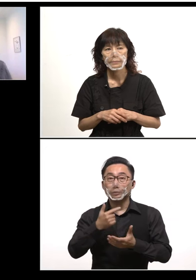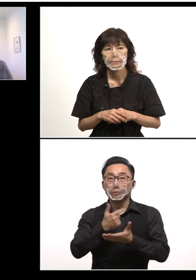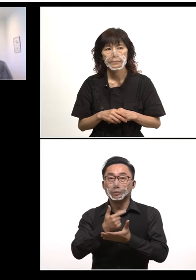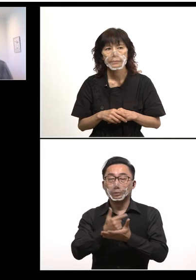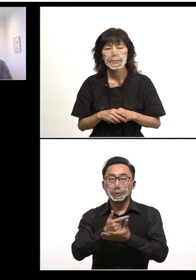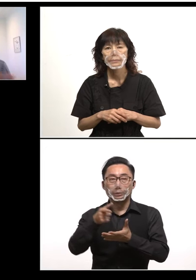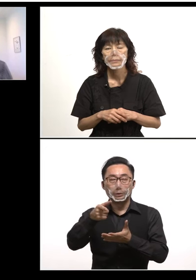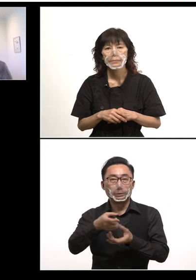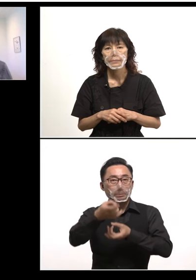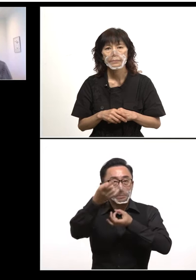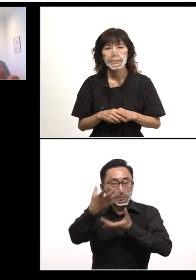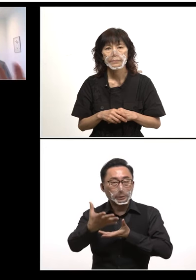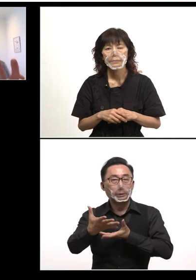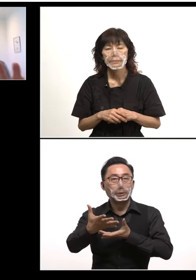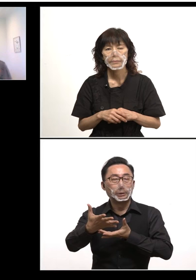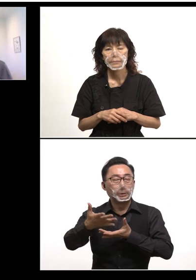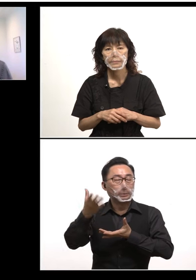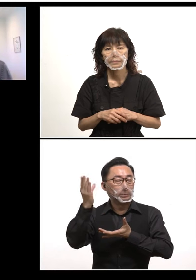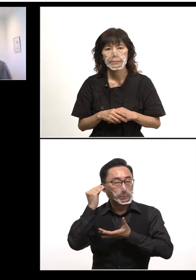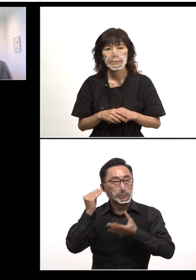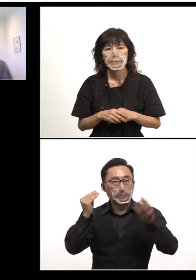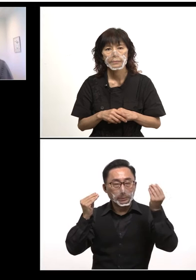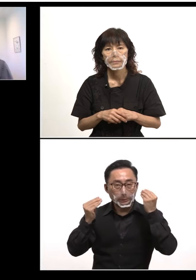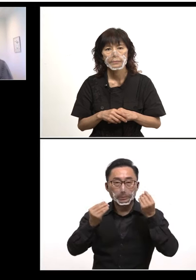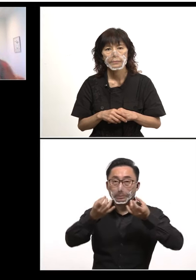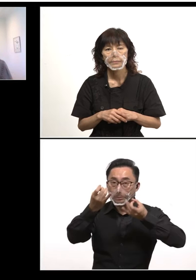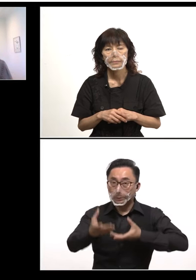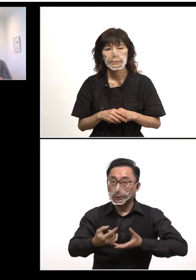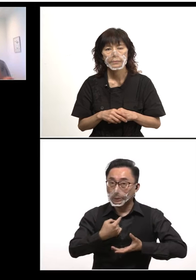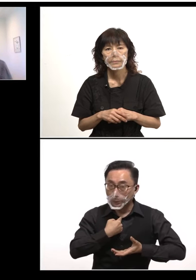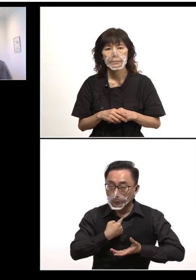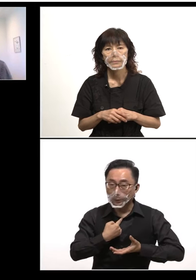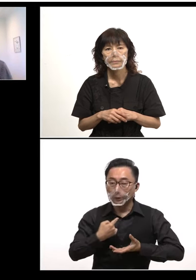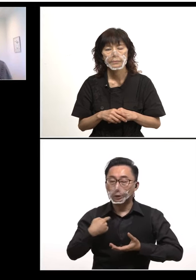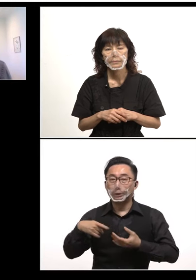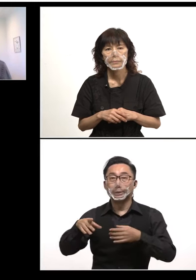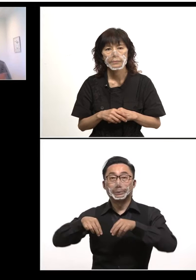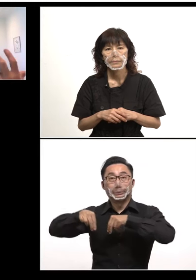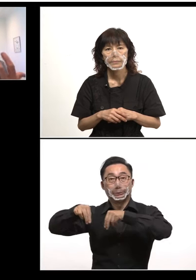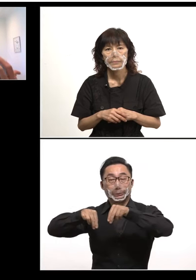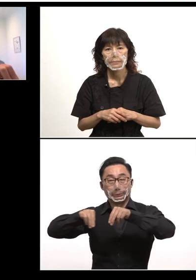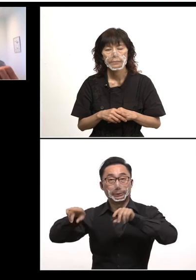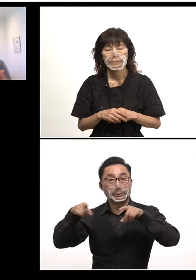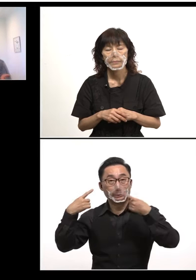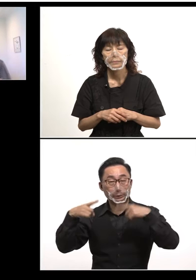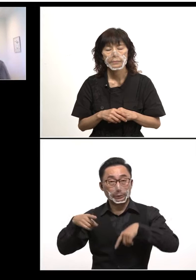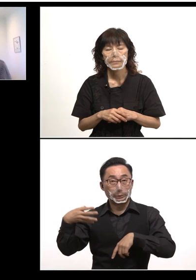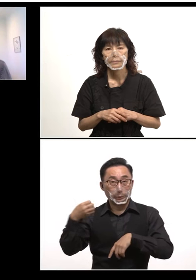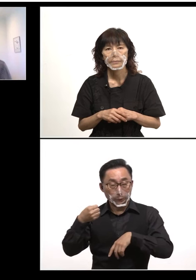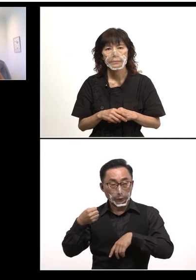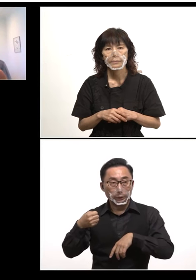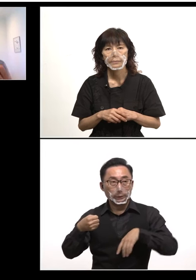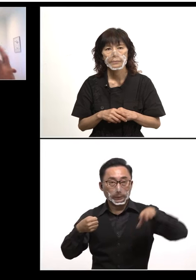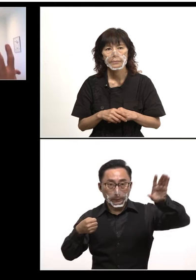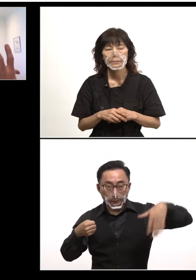to the entire soundtrack. You feel it all the way through. So a deaf audience were feeling the sound, while a hearing audience were, although they were feeling